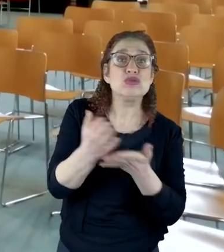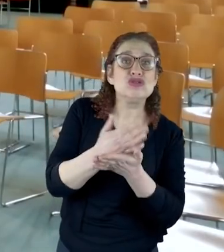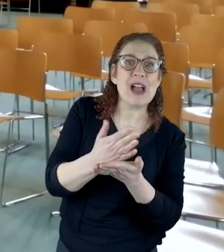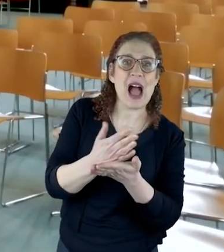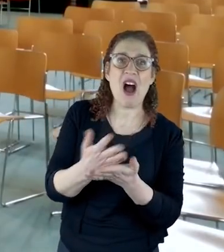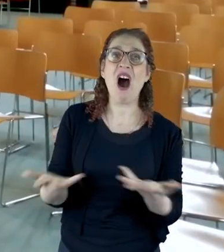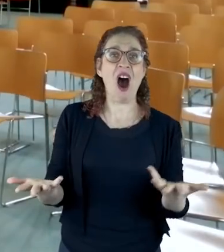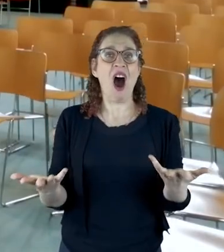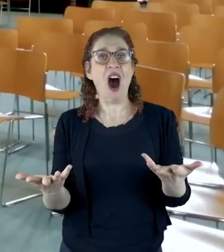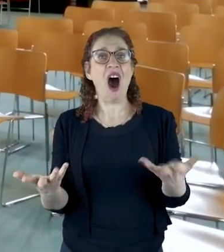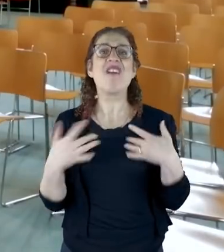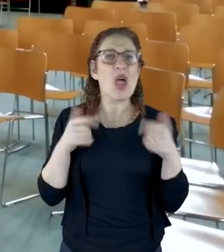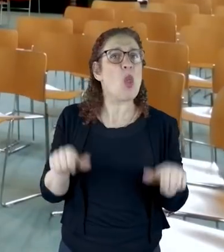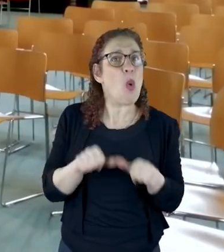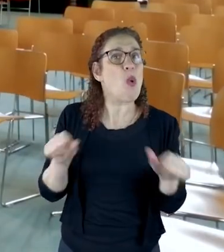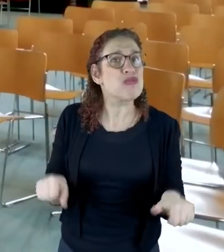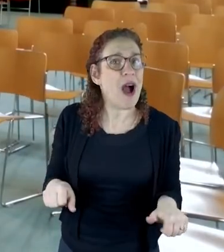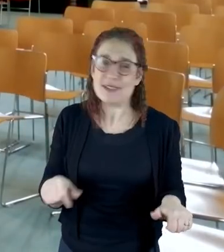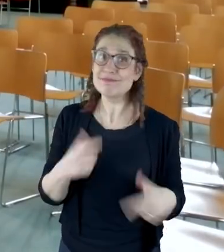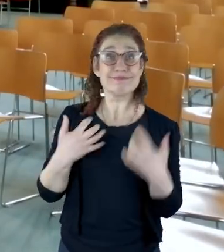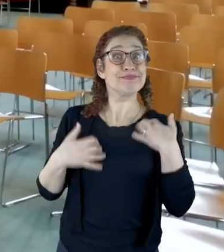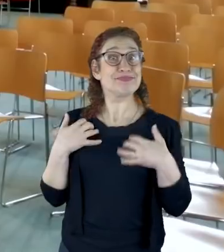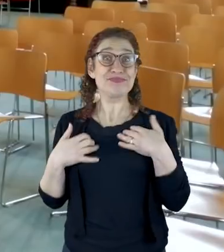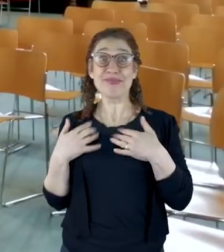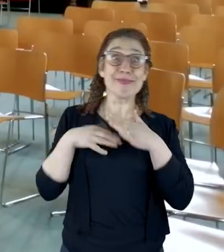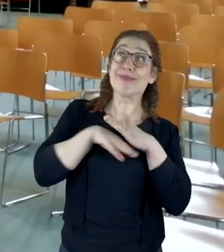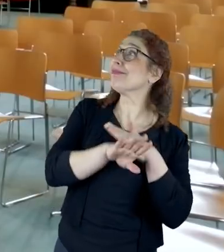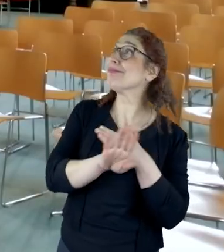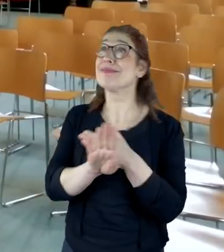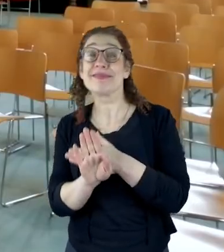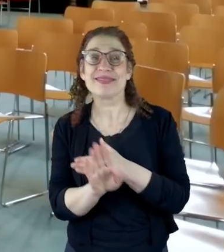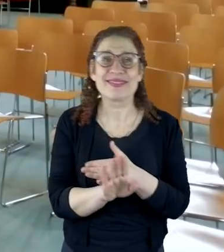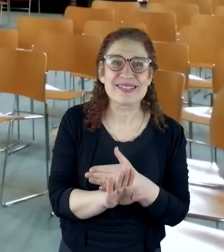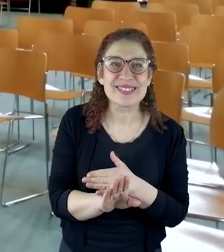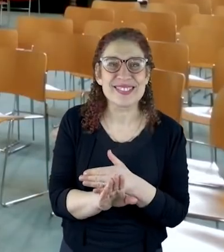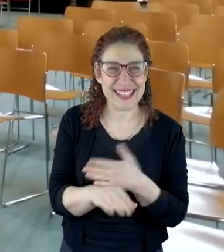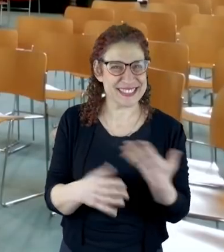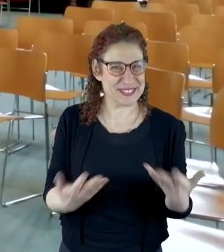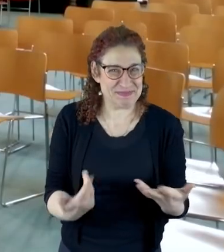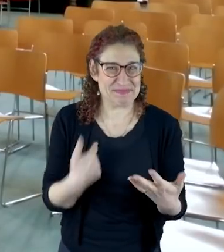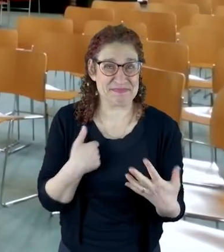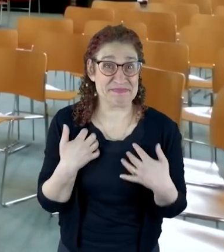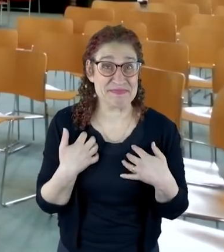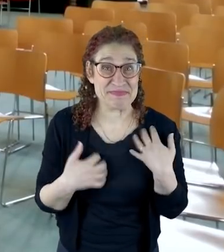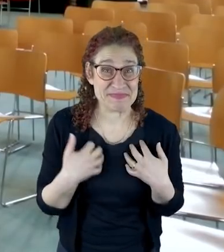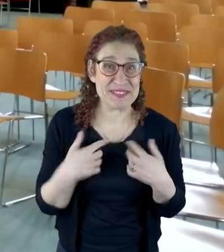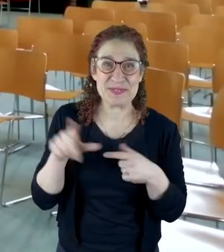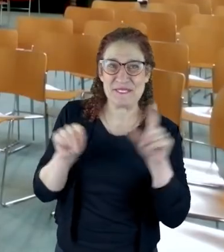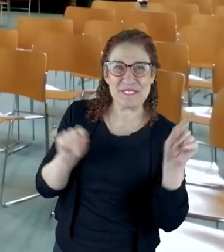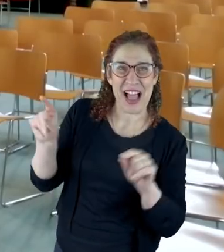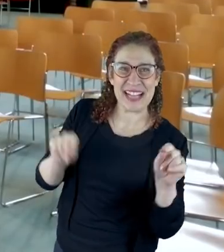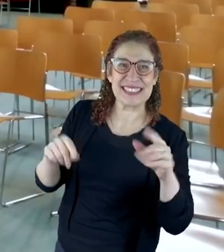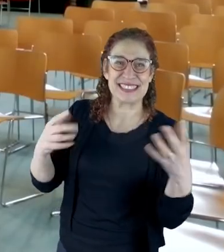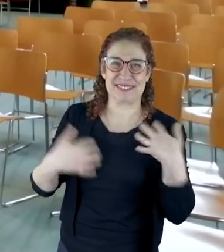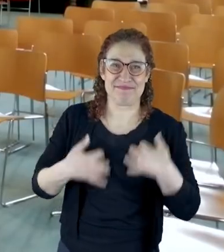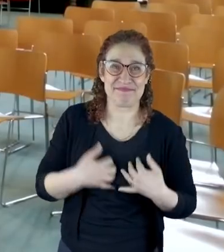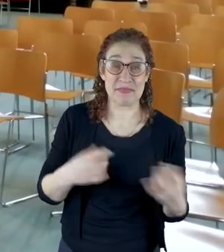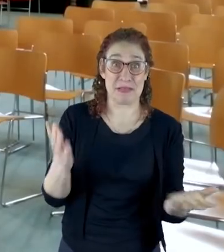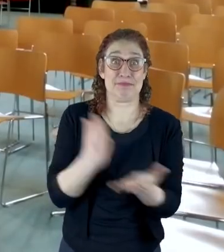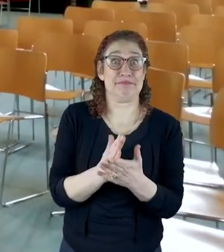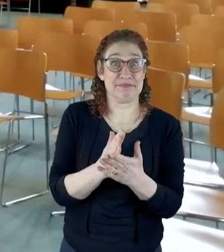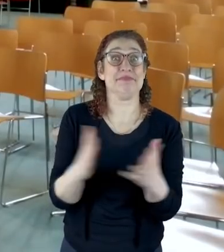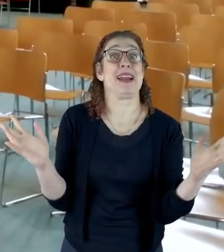people feels safe and exciting. And so we're really looking forward to